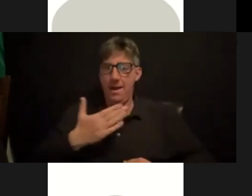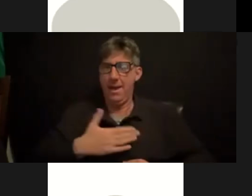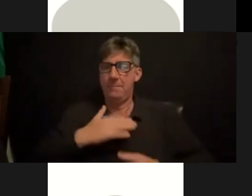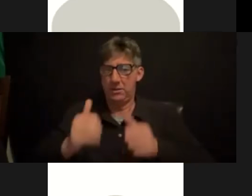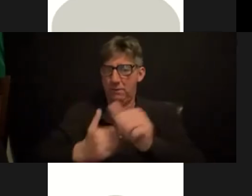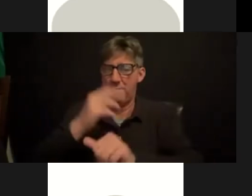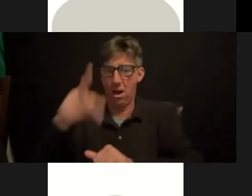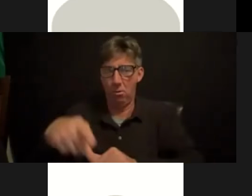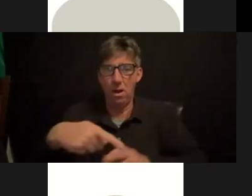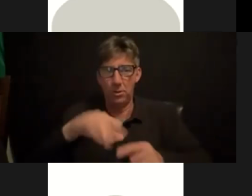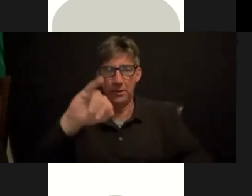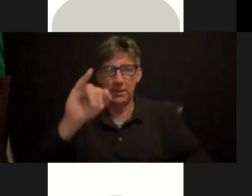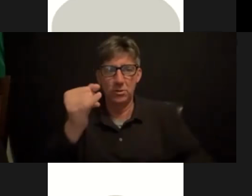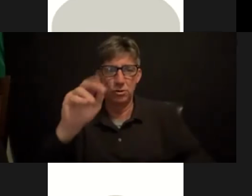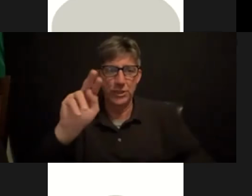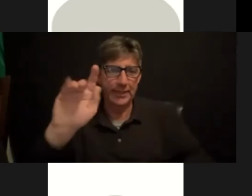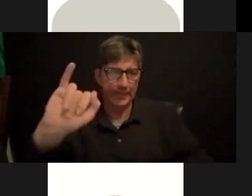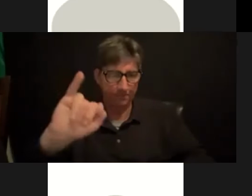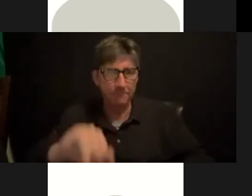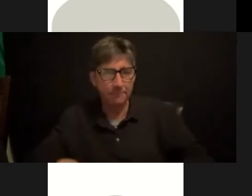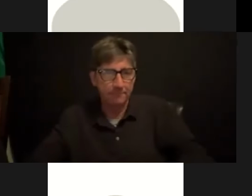with Jeannie on that.